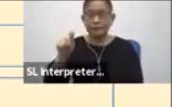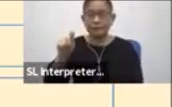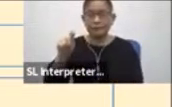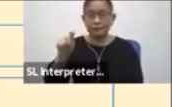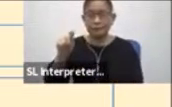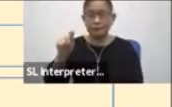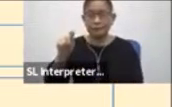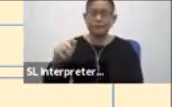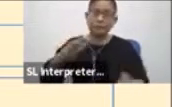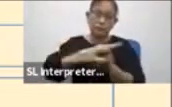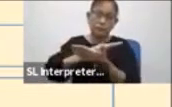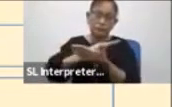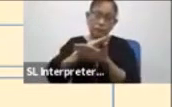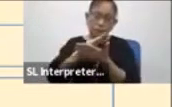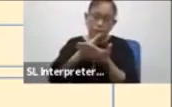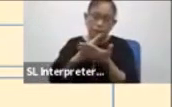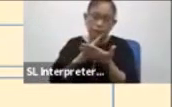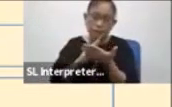some of the